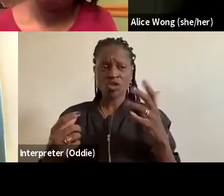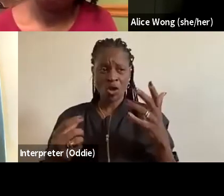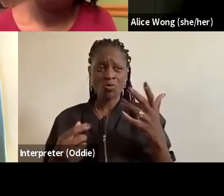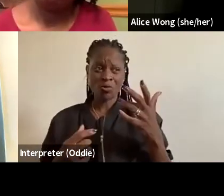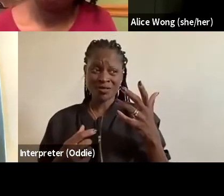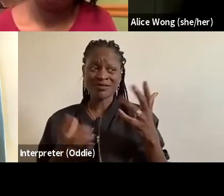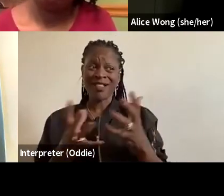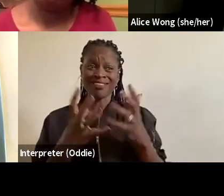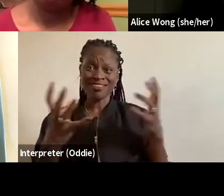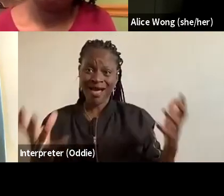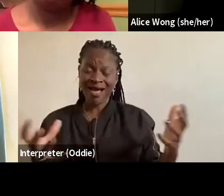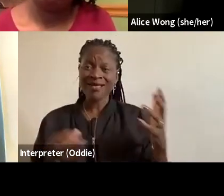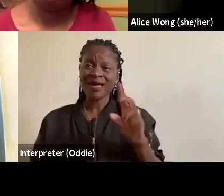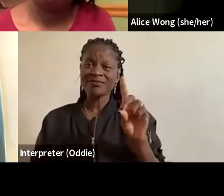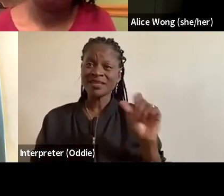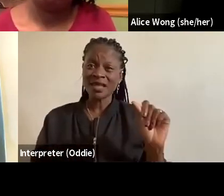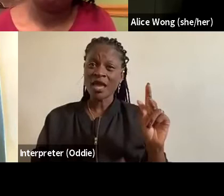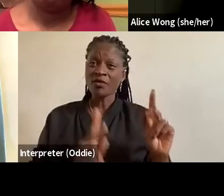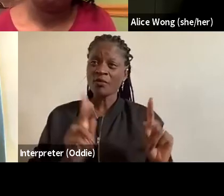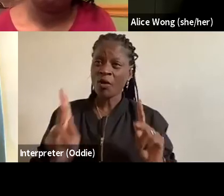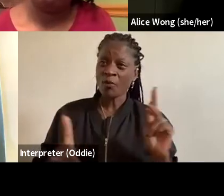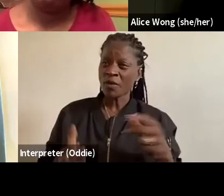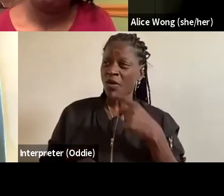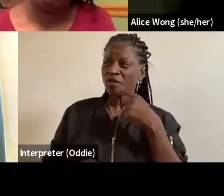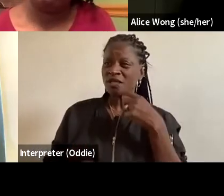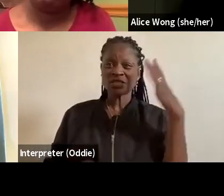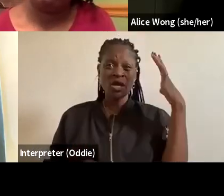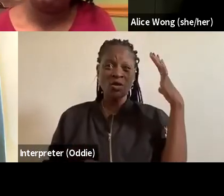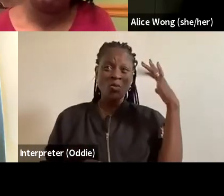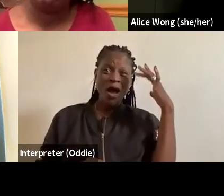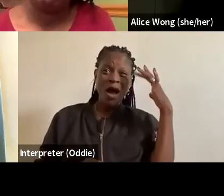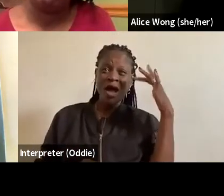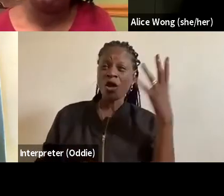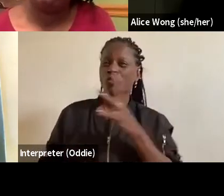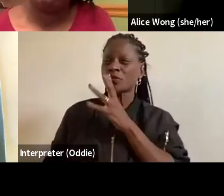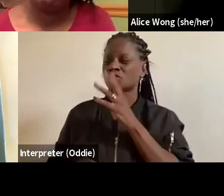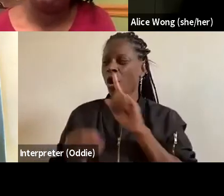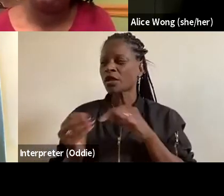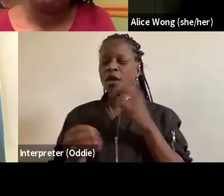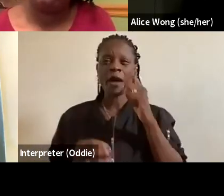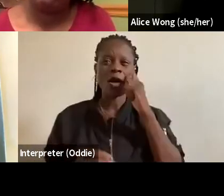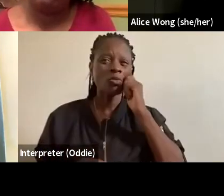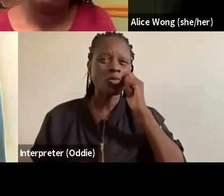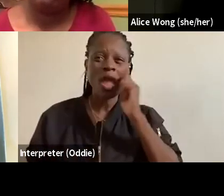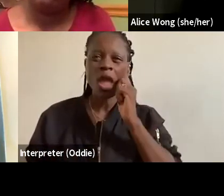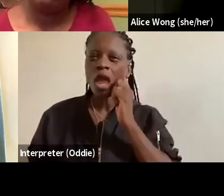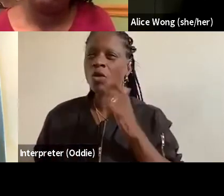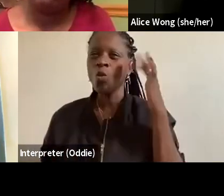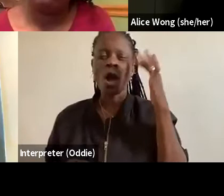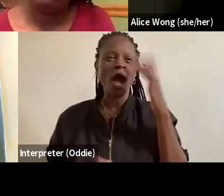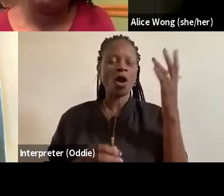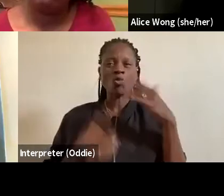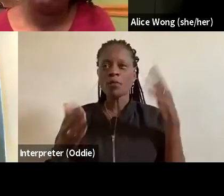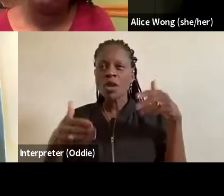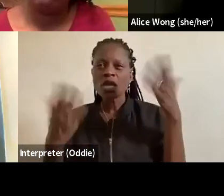kept saying, why do we have to keep talking about race? Why are we bringing up racism? And I'm